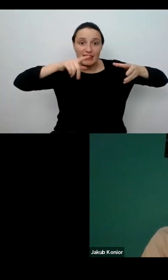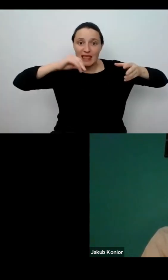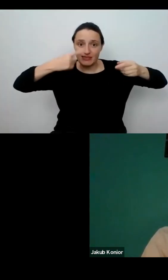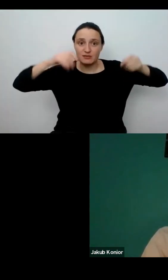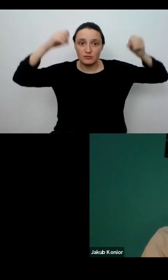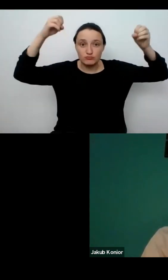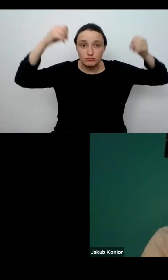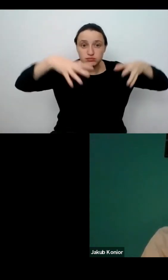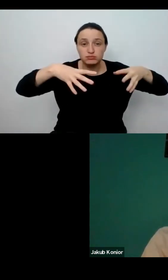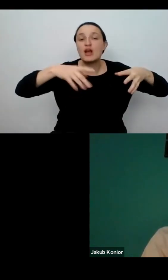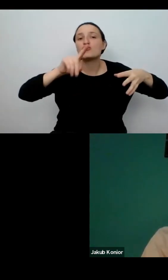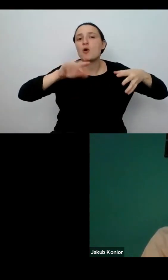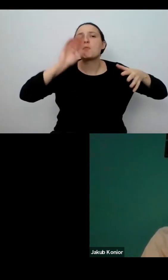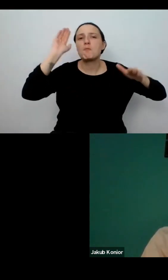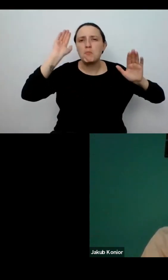3 times